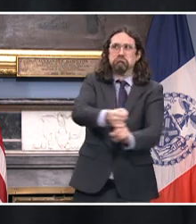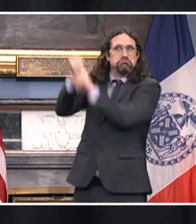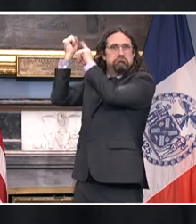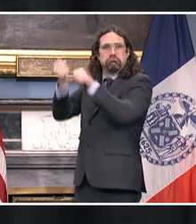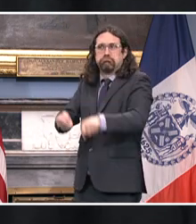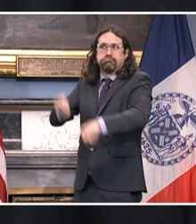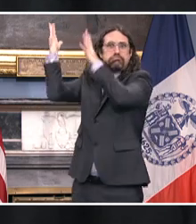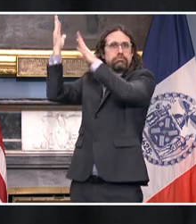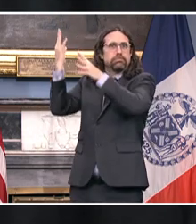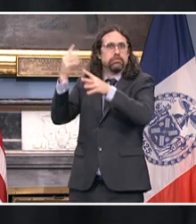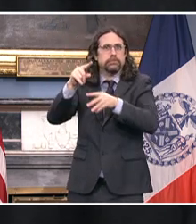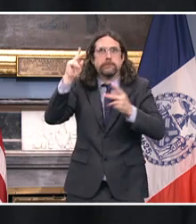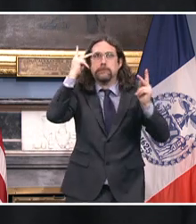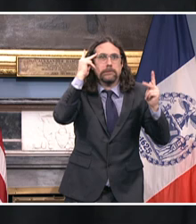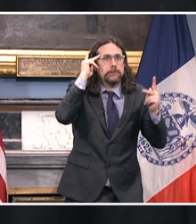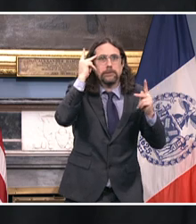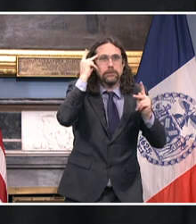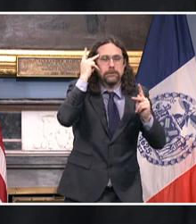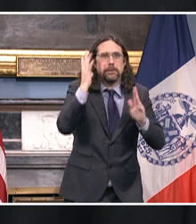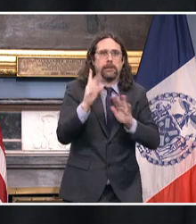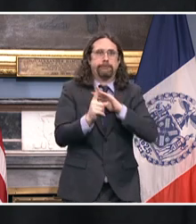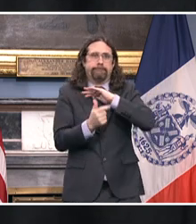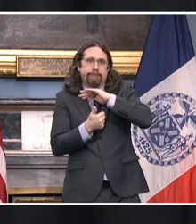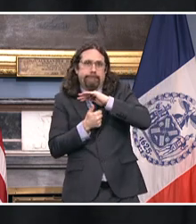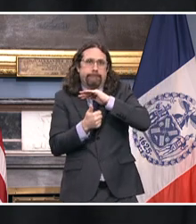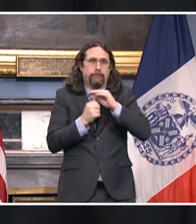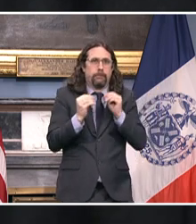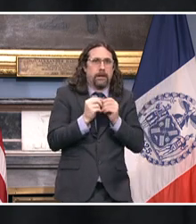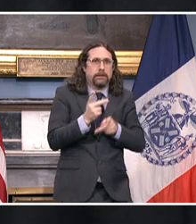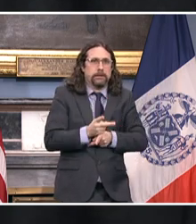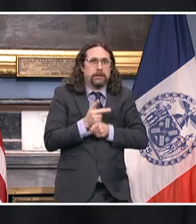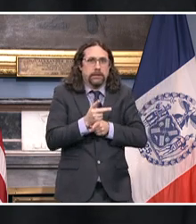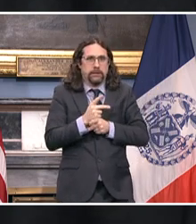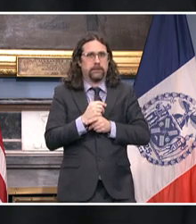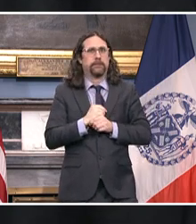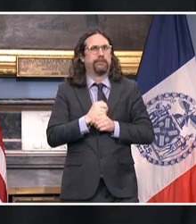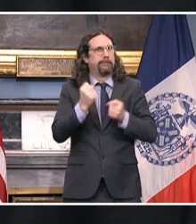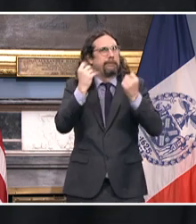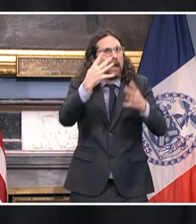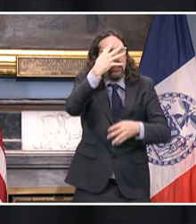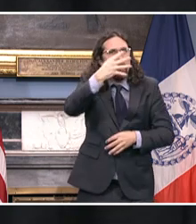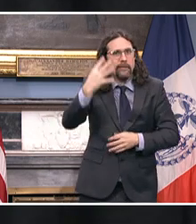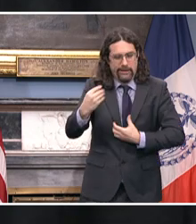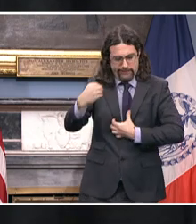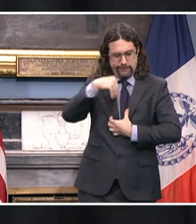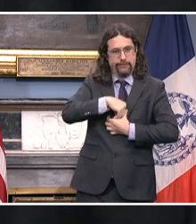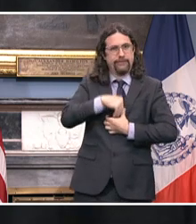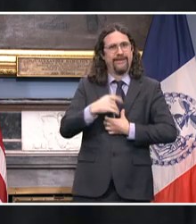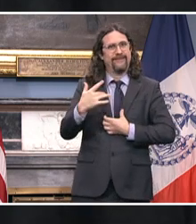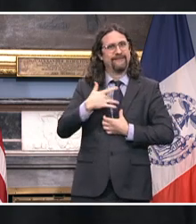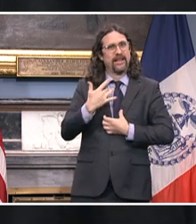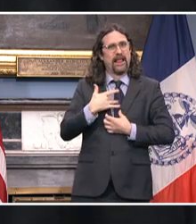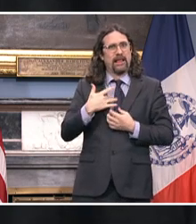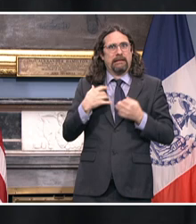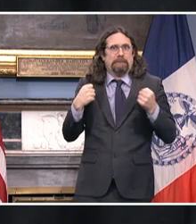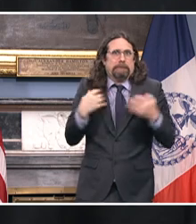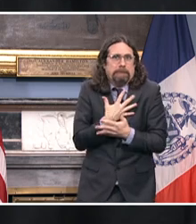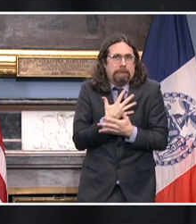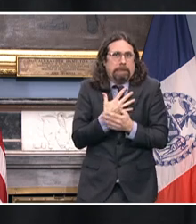of fear. There's no question in my mind that's part of what's happening here and part of why this part of Queens has been hit so